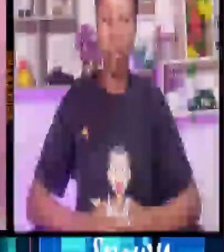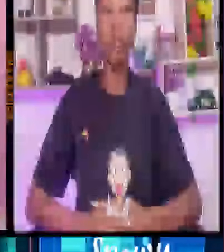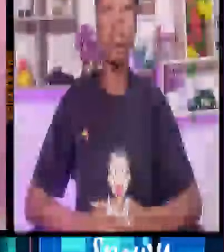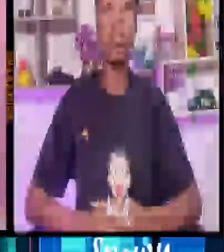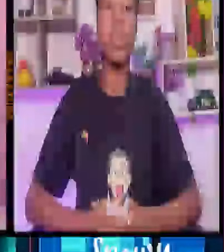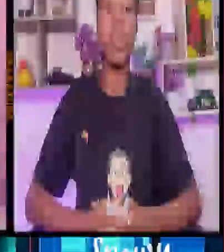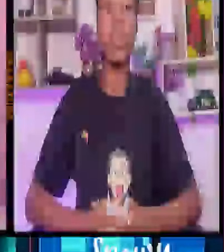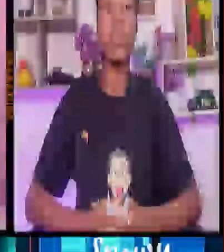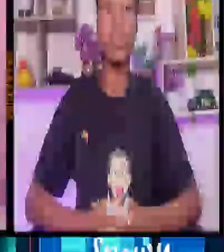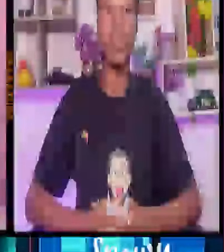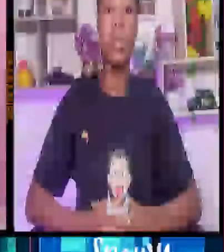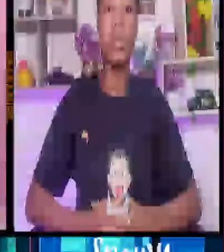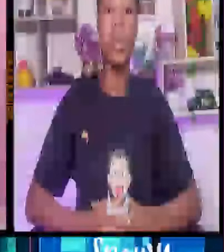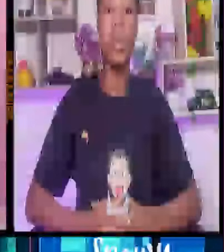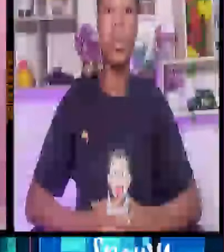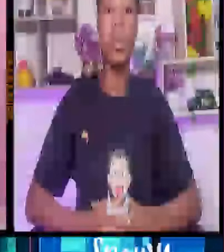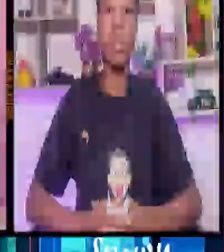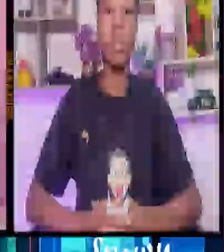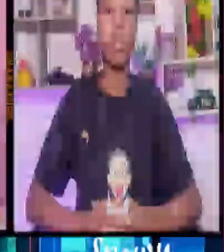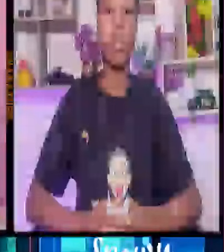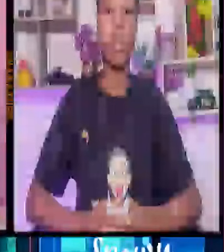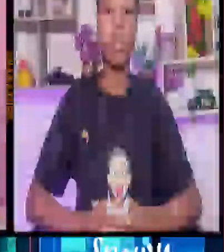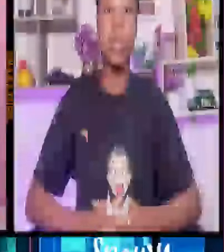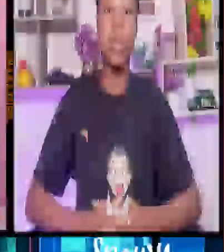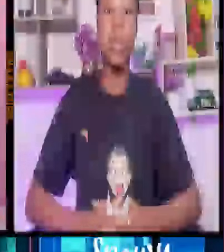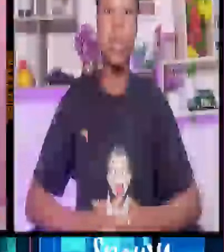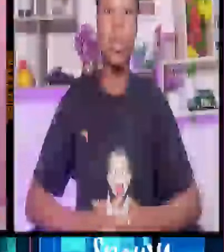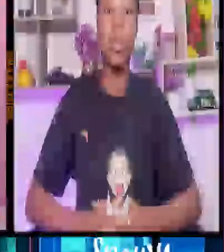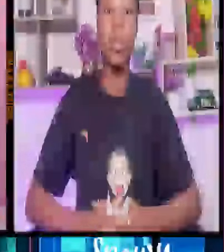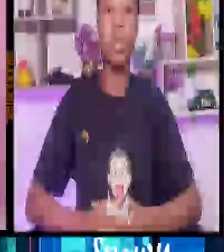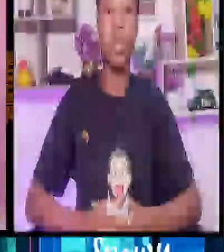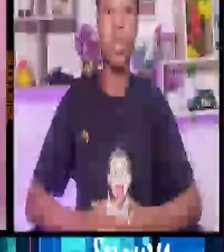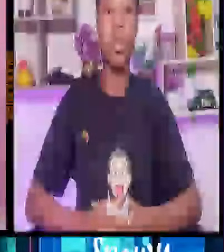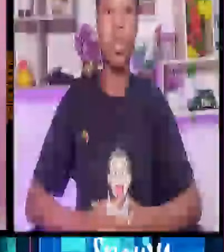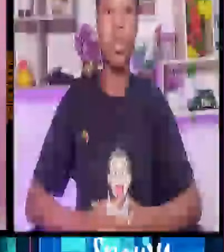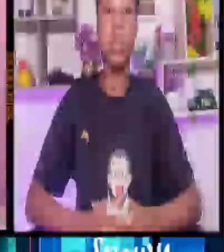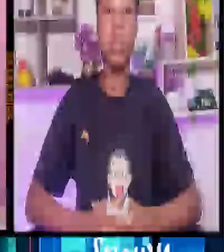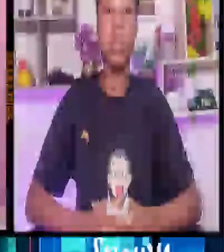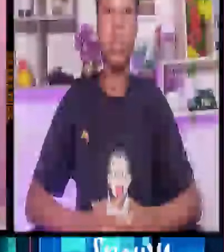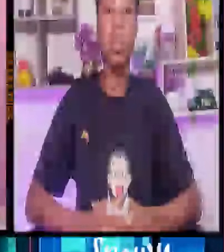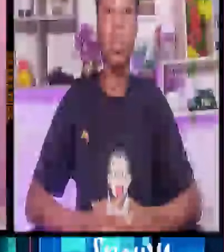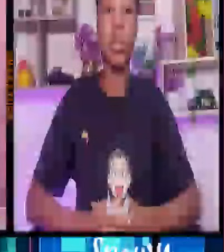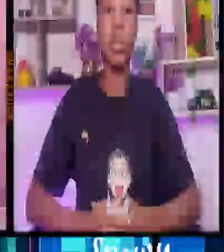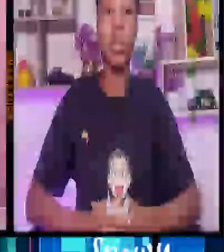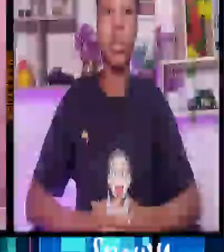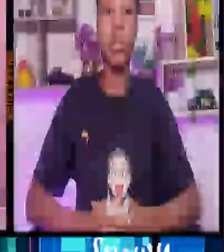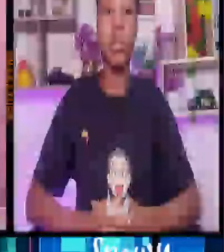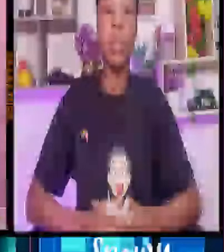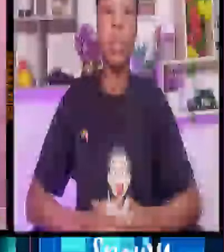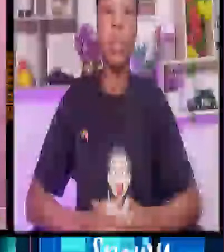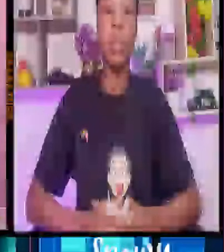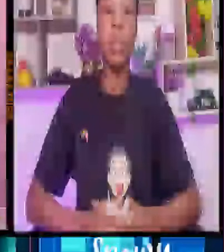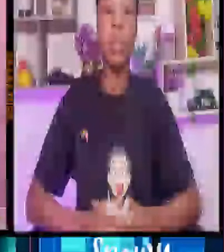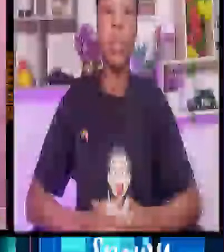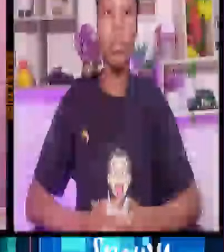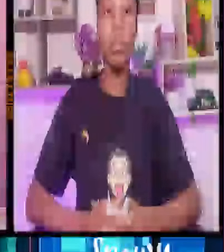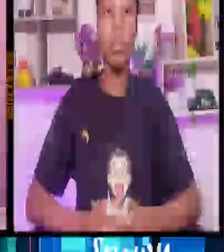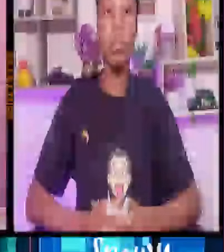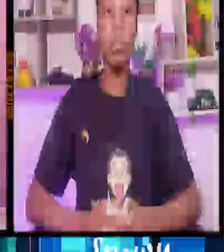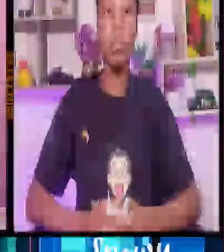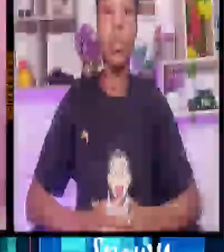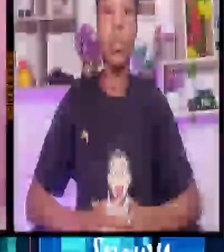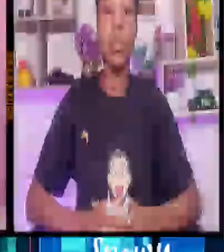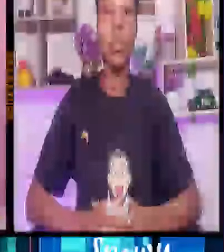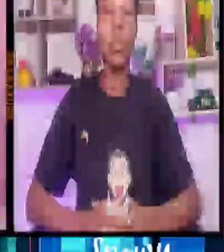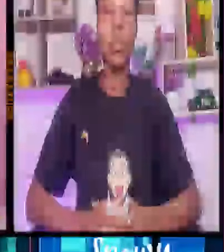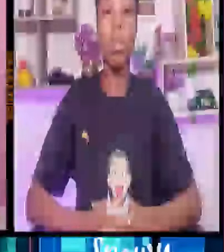of transiting to democracy, came into an election, had very few short space to prepare. Yes, still the party people felt